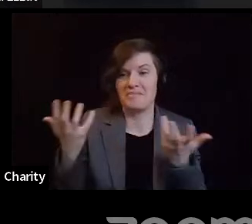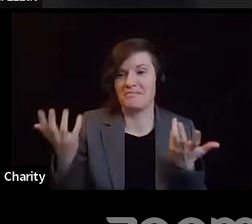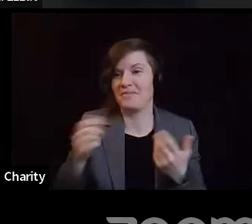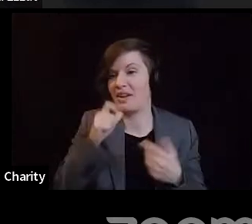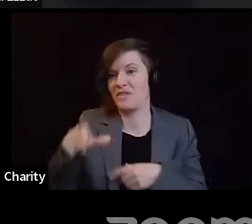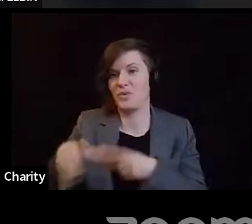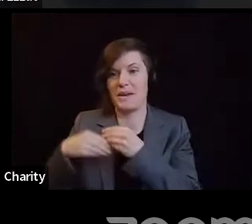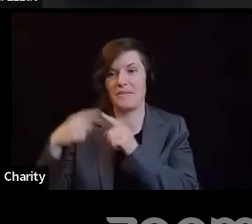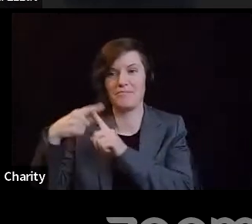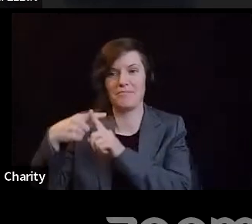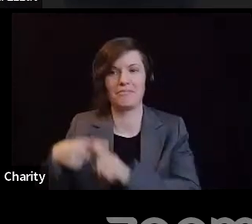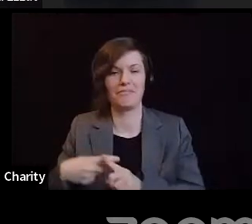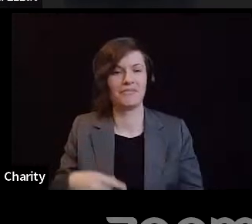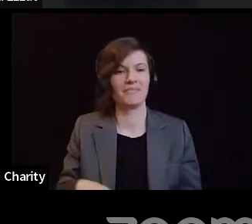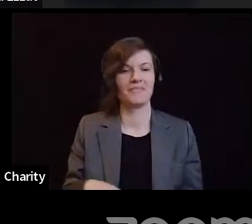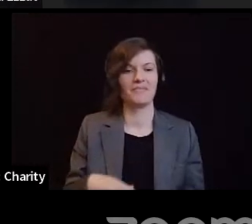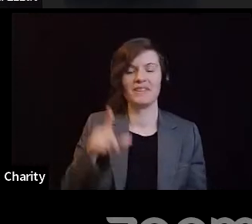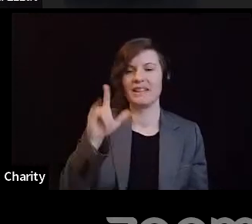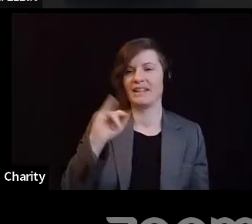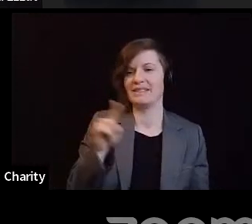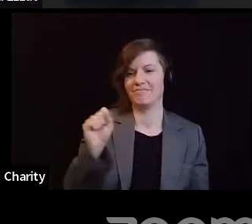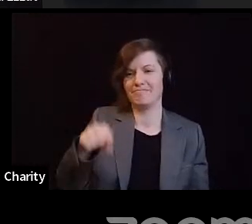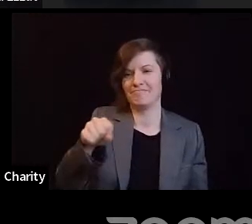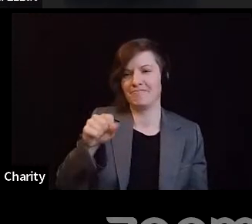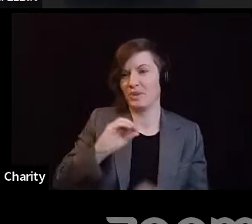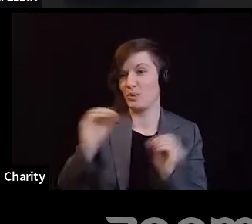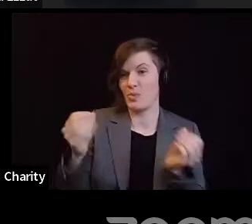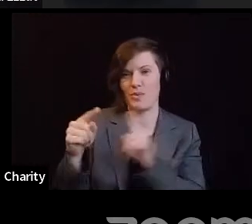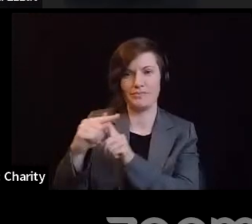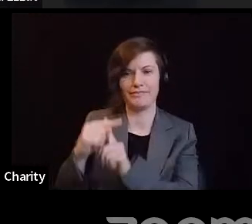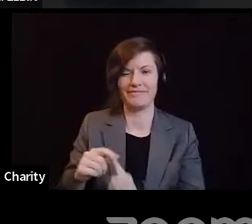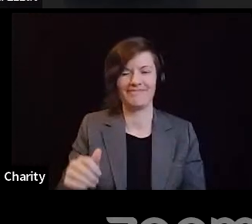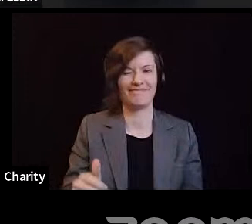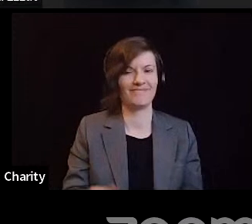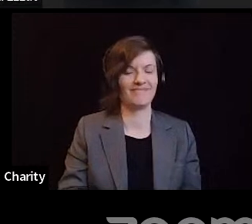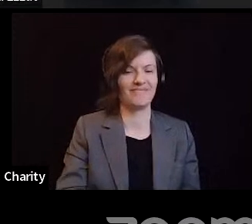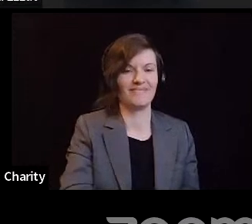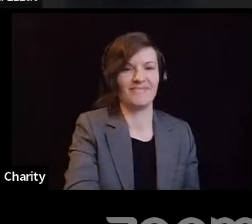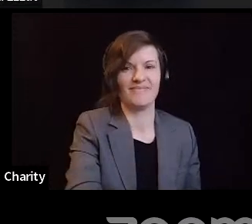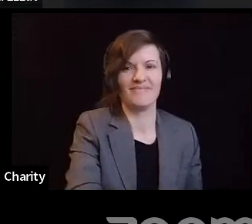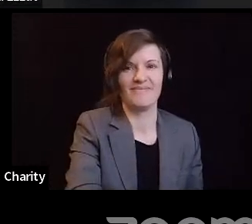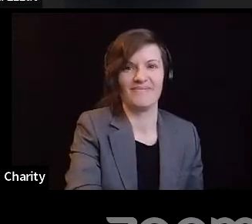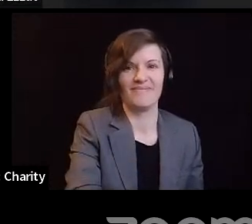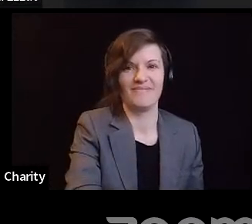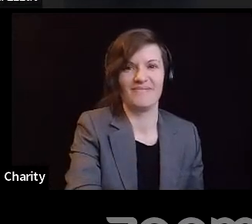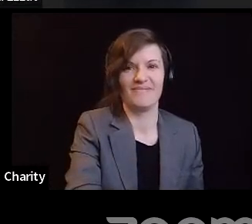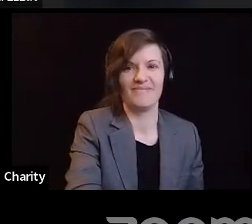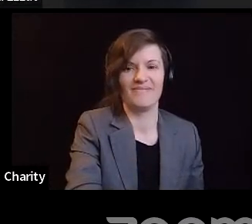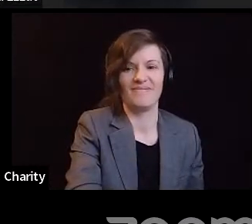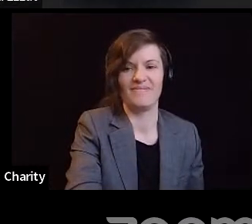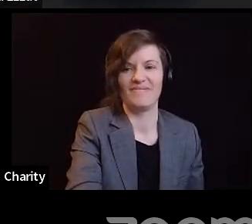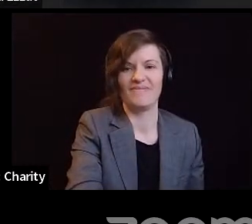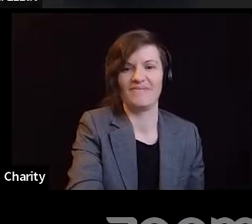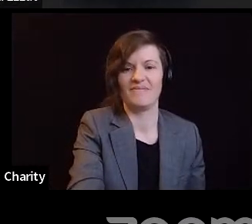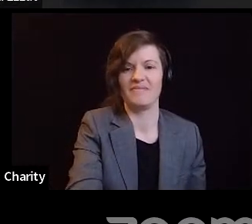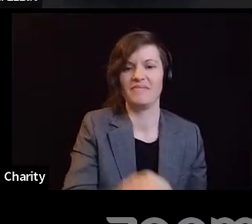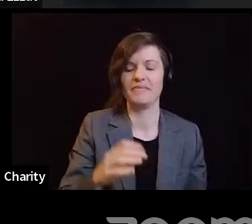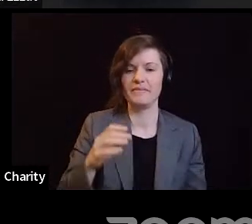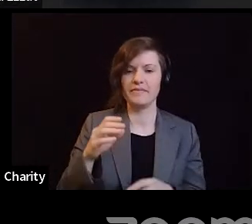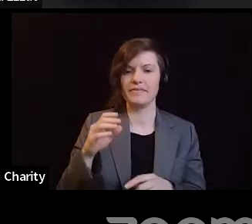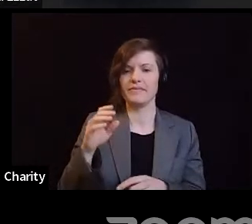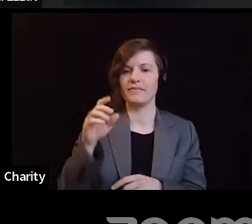think there are any pros, but I think Egypt in 2014, or maybe even in 2013, labeled the Brotherhood a